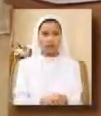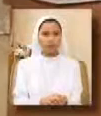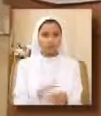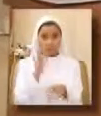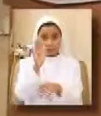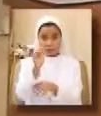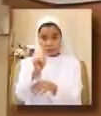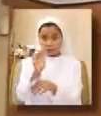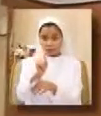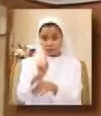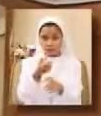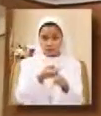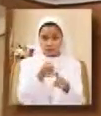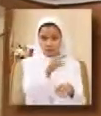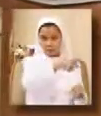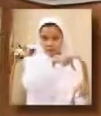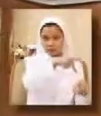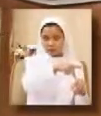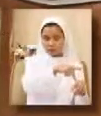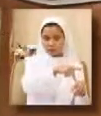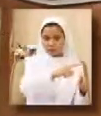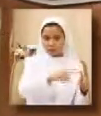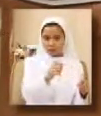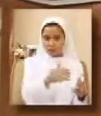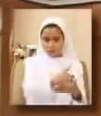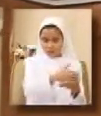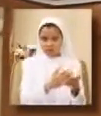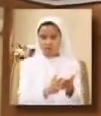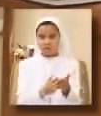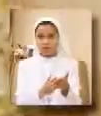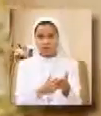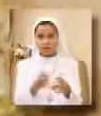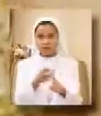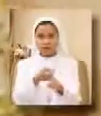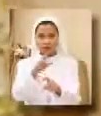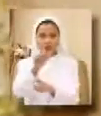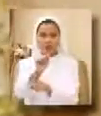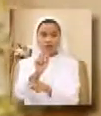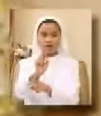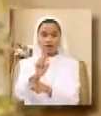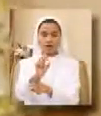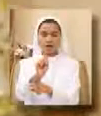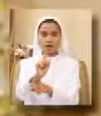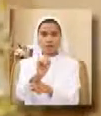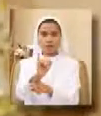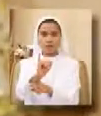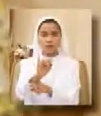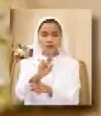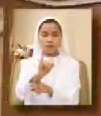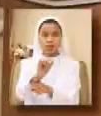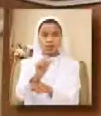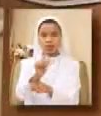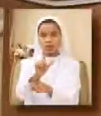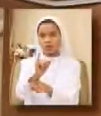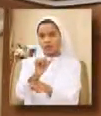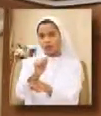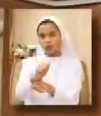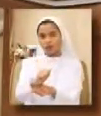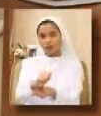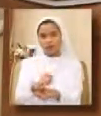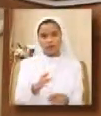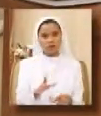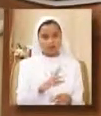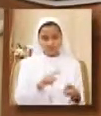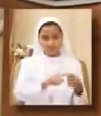Tatlo sila. Will also be joined. Yes, my sister and my niece from the States. Okay. And I have some friends from Switzerland who will join, will come for that